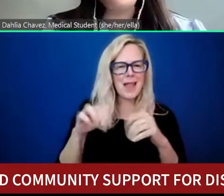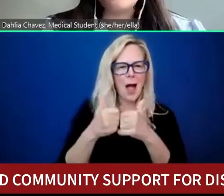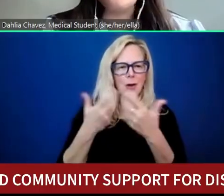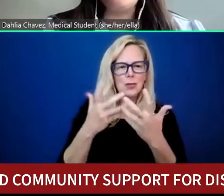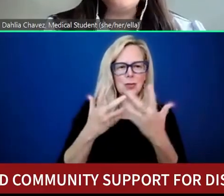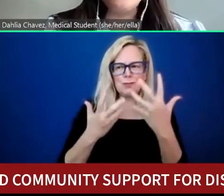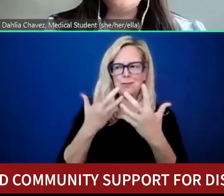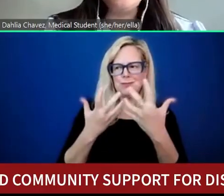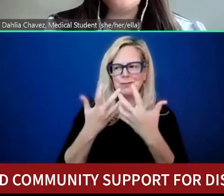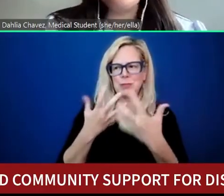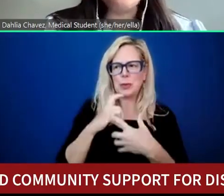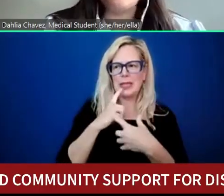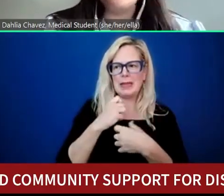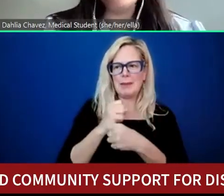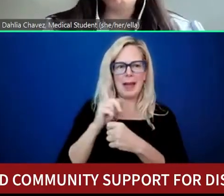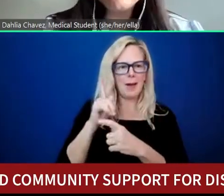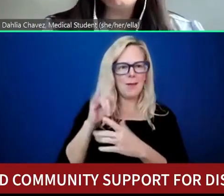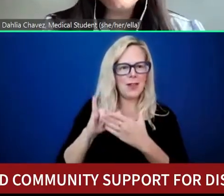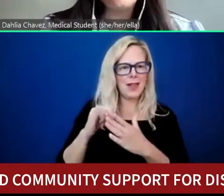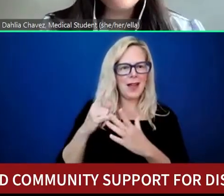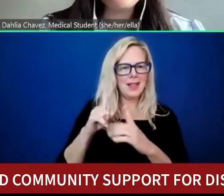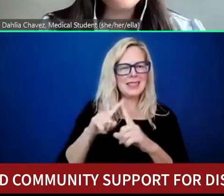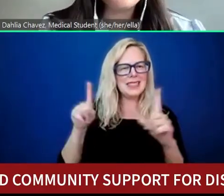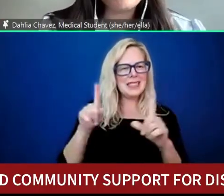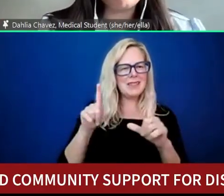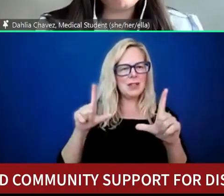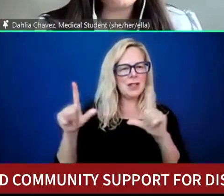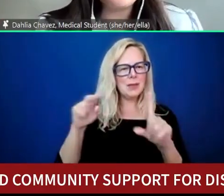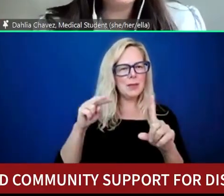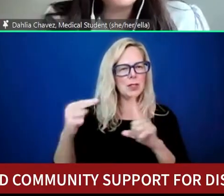just like a perspective and just a different label.